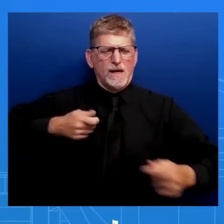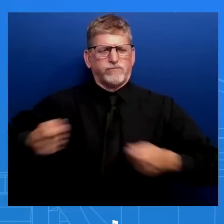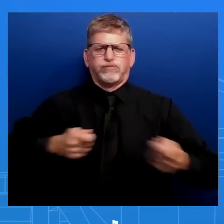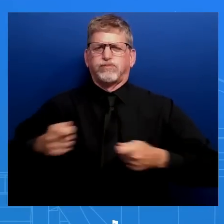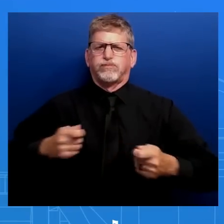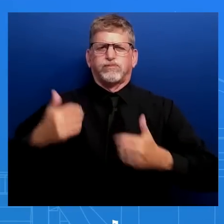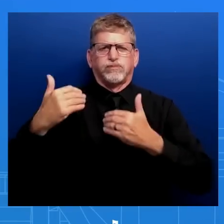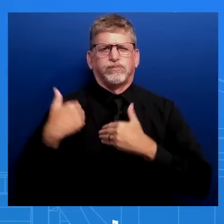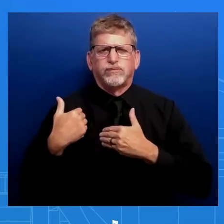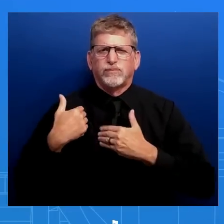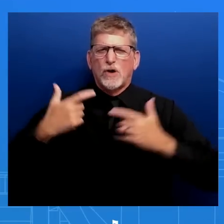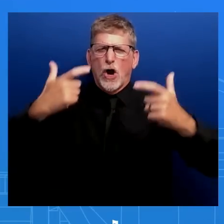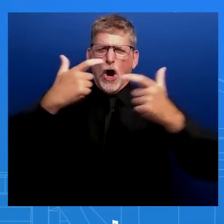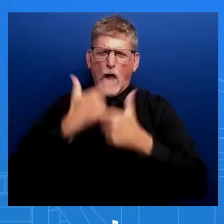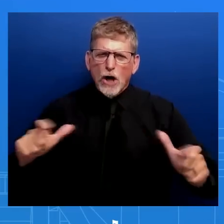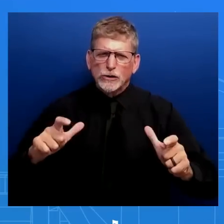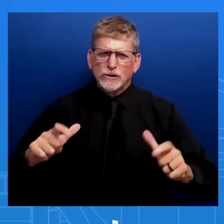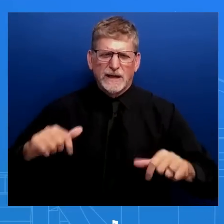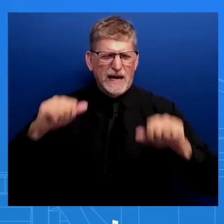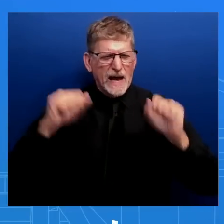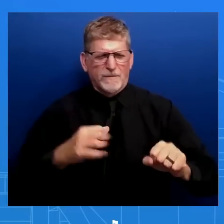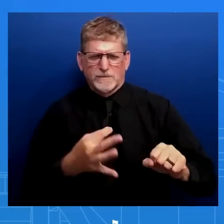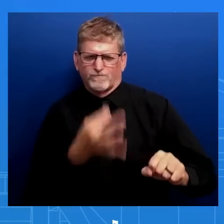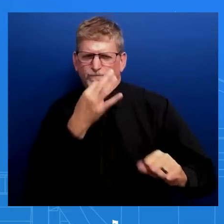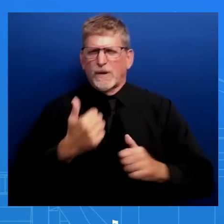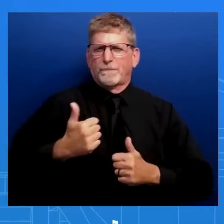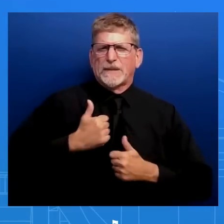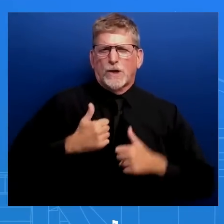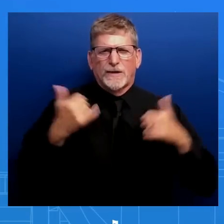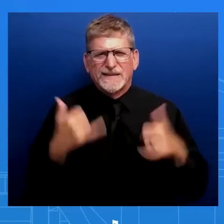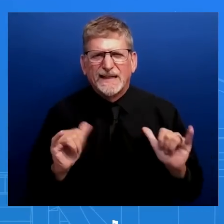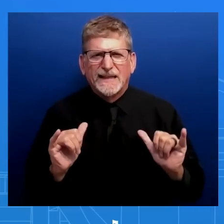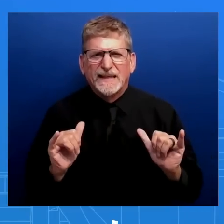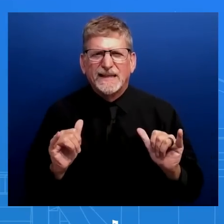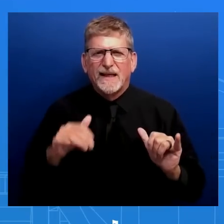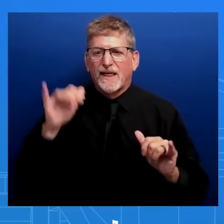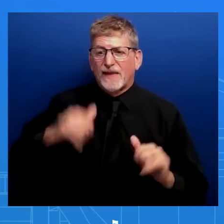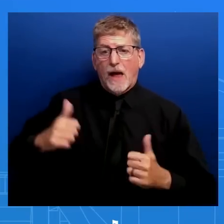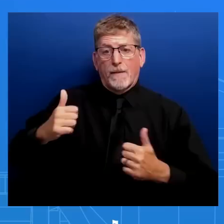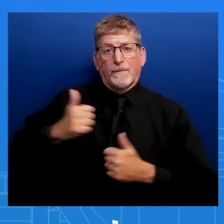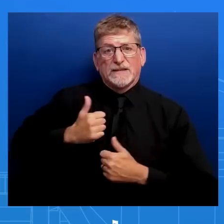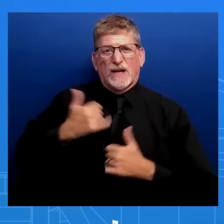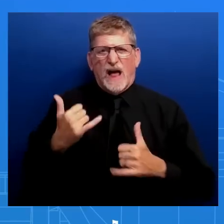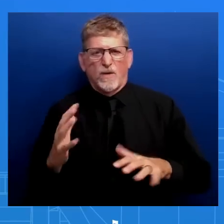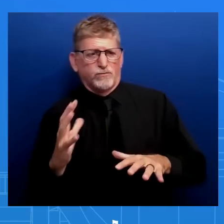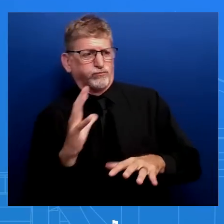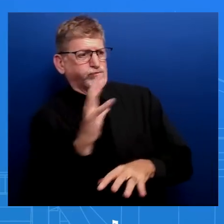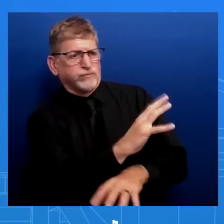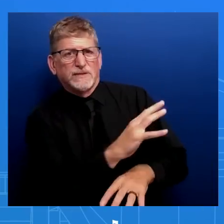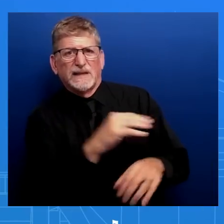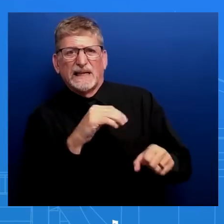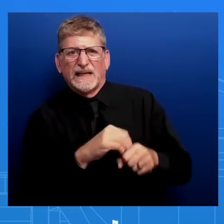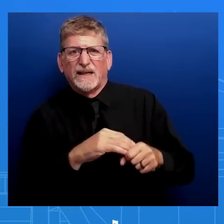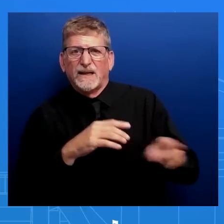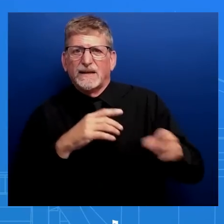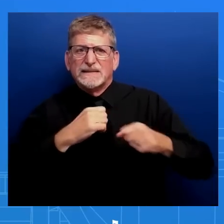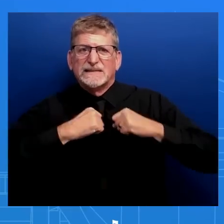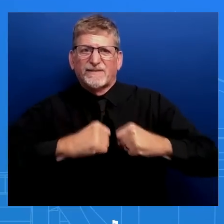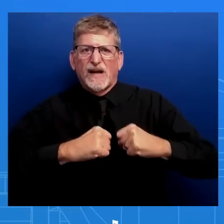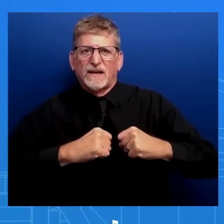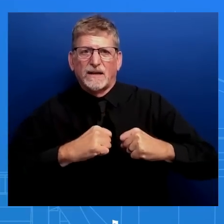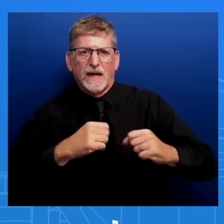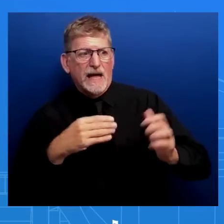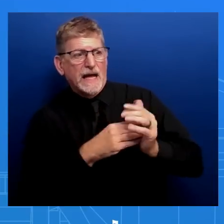bulk of that military is across the border in Ukraine, and that military is defending itself against Ukrainian attacks. And we've got to